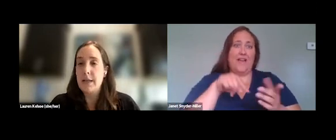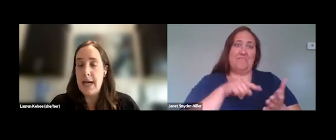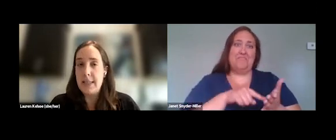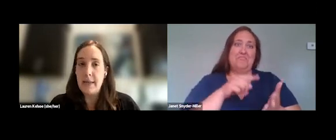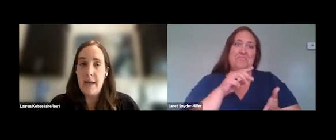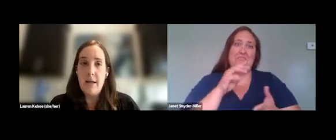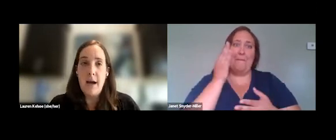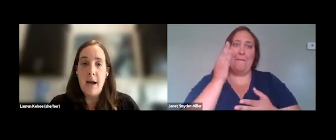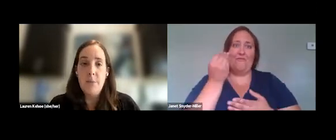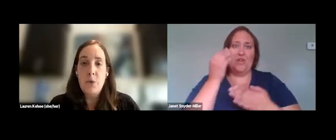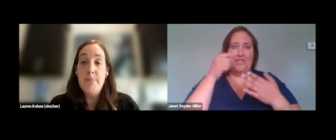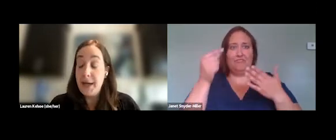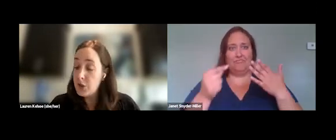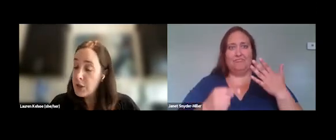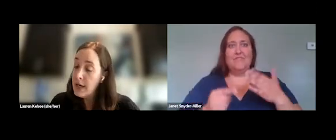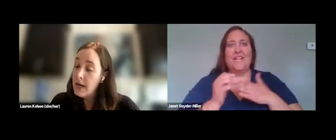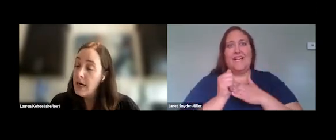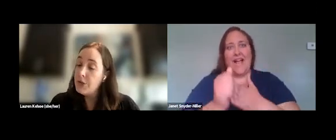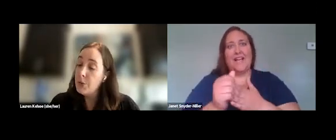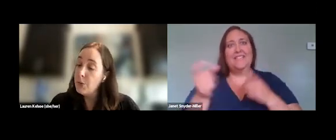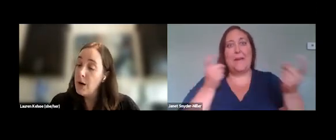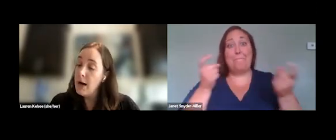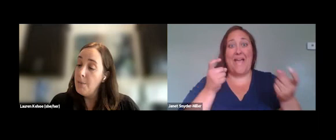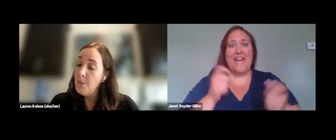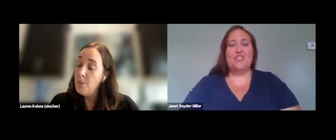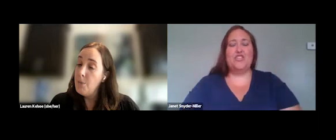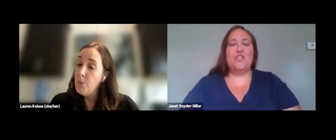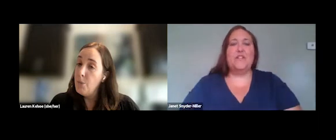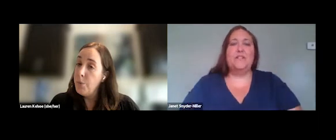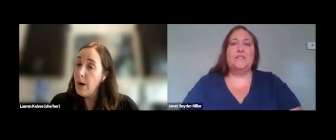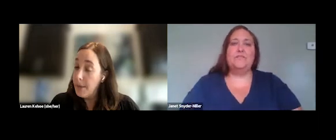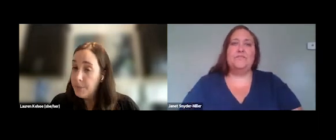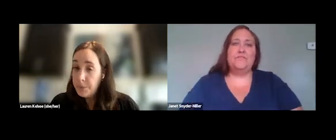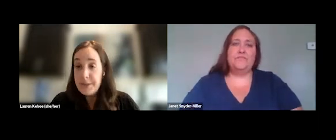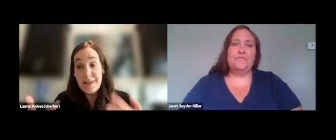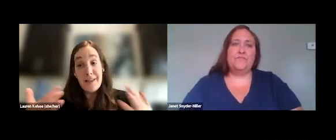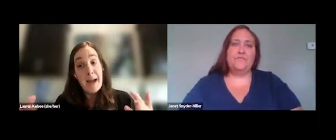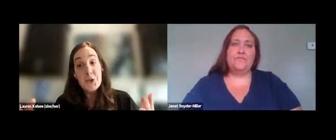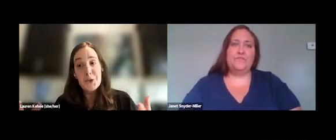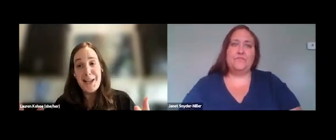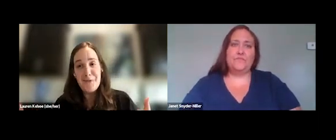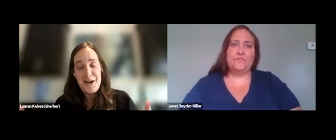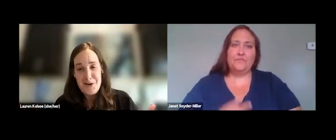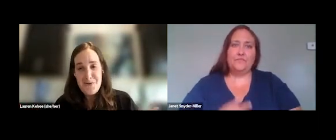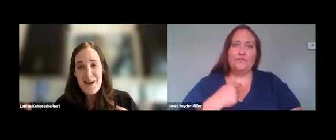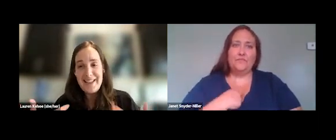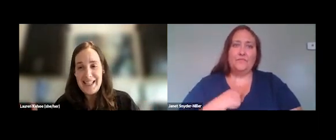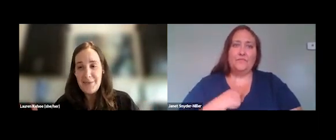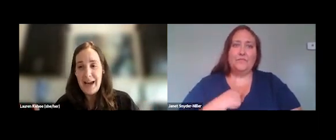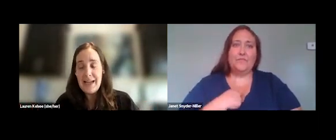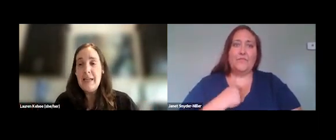across the guides that they managed. And so I'm going to present the milestones that